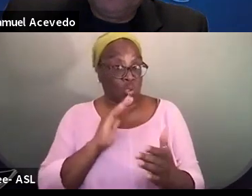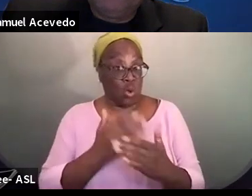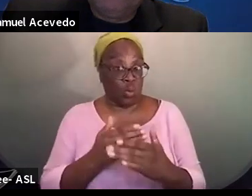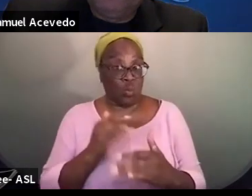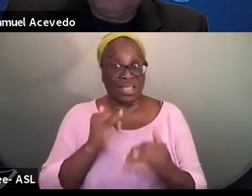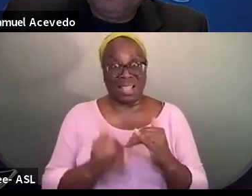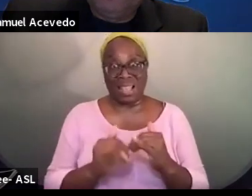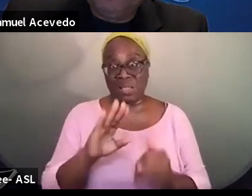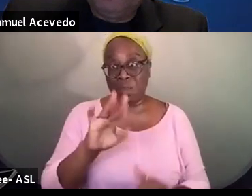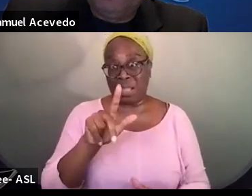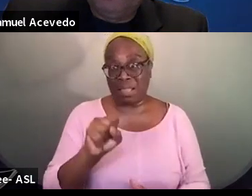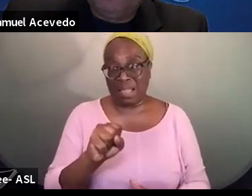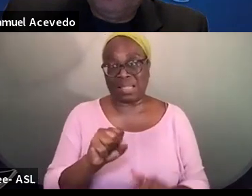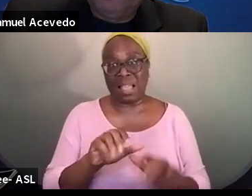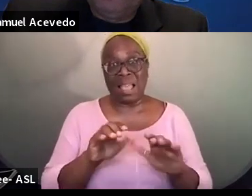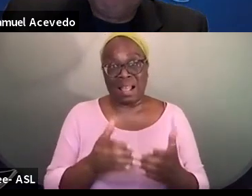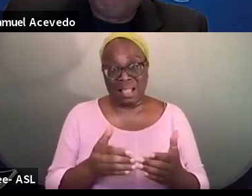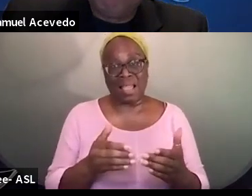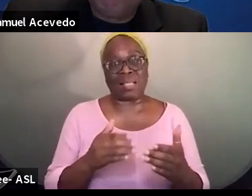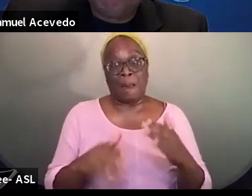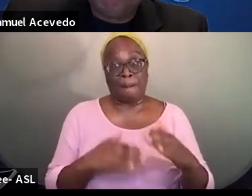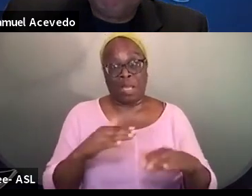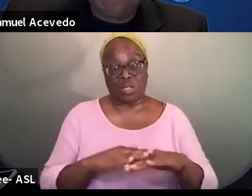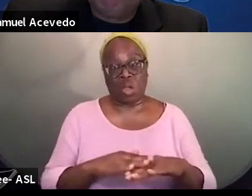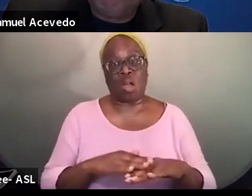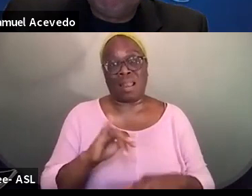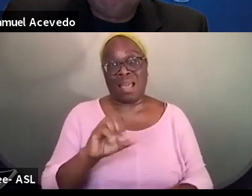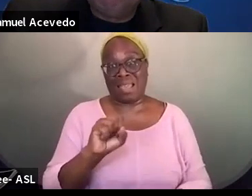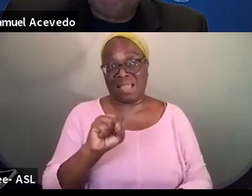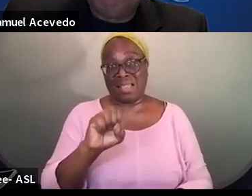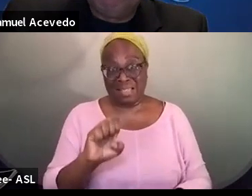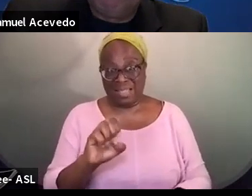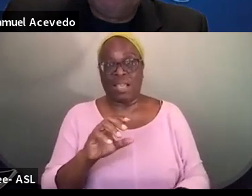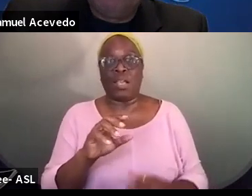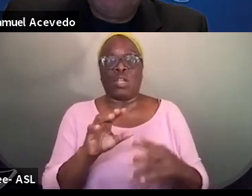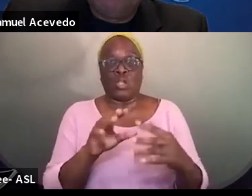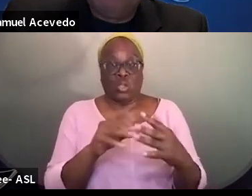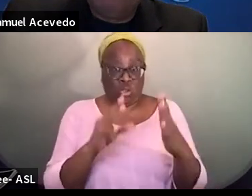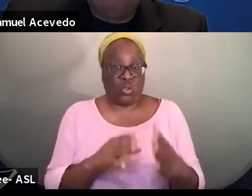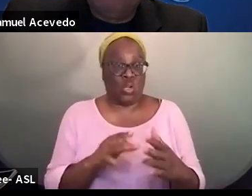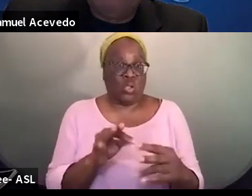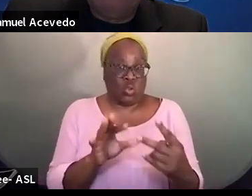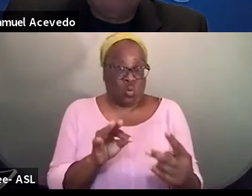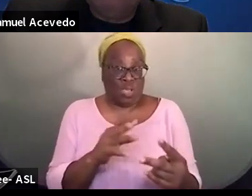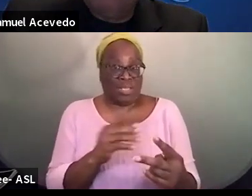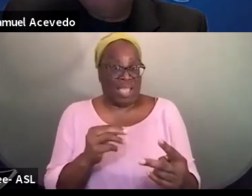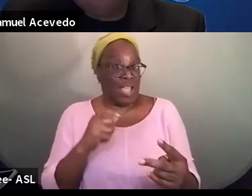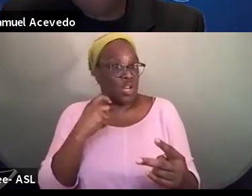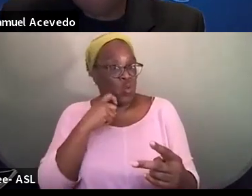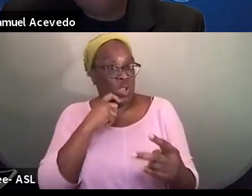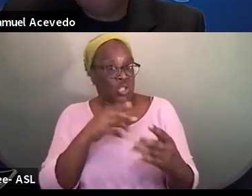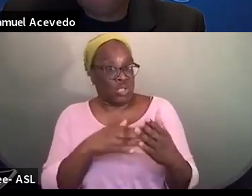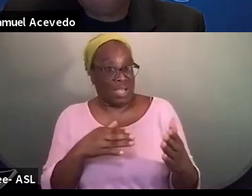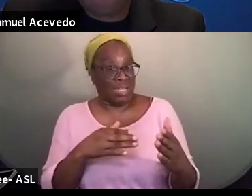invited based on rank-ordered ISEE scores, student choice, and the district's racial fairness guidelines prior to the court ruling